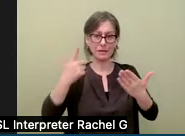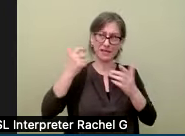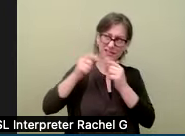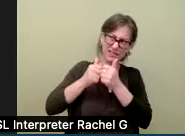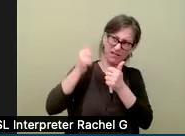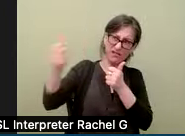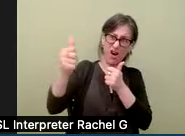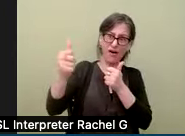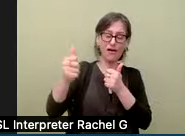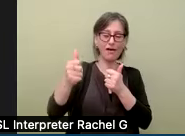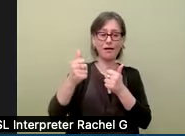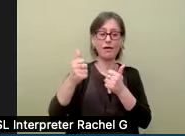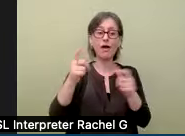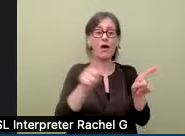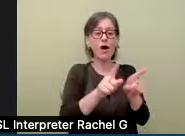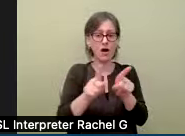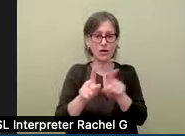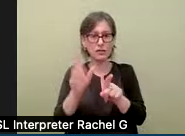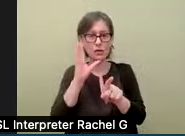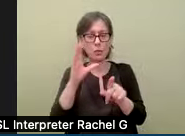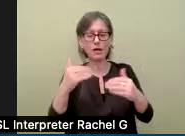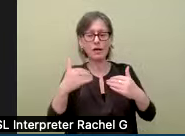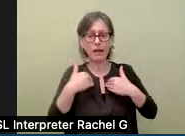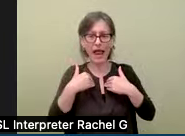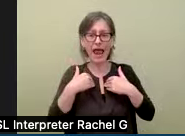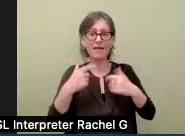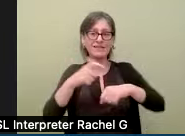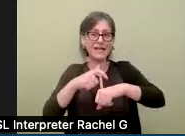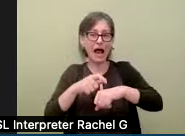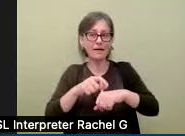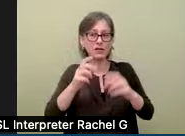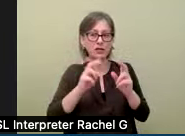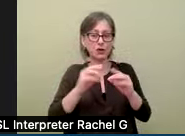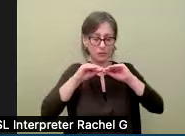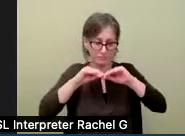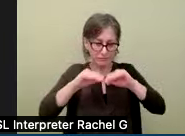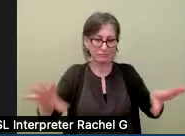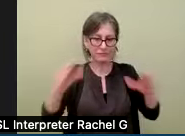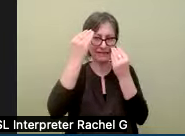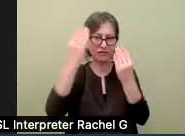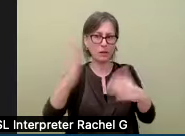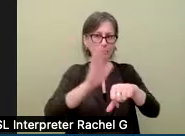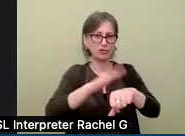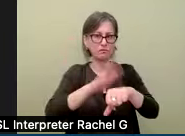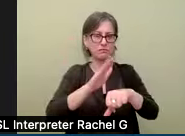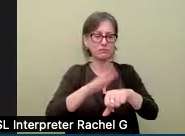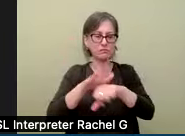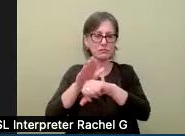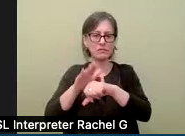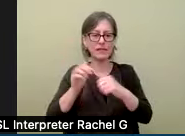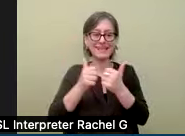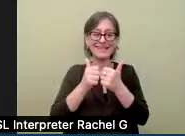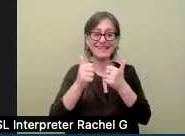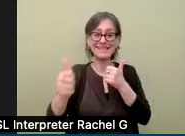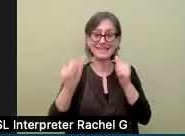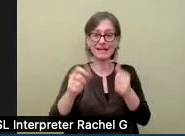right? Furthermore, there will be time to issue and respond to official notifications. Distant tsunamis can arrive